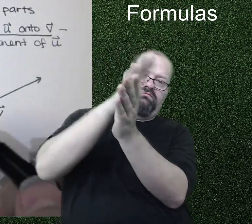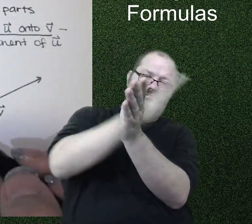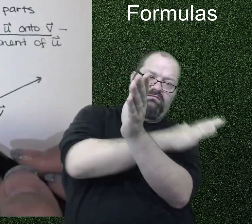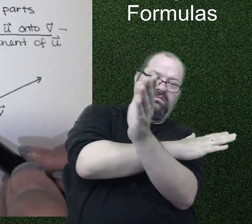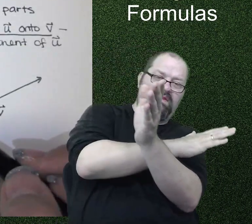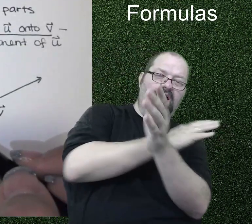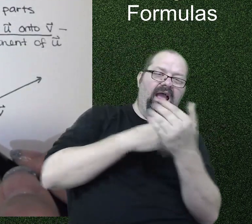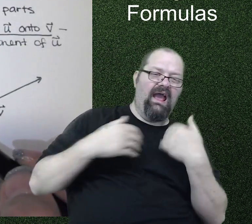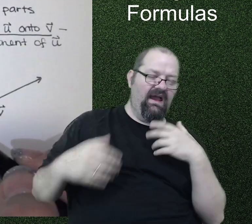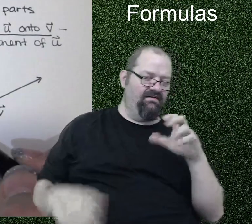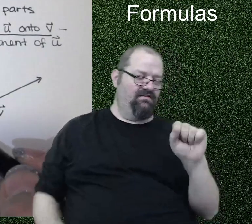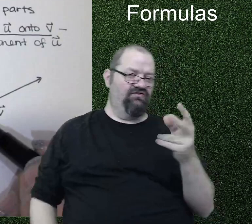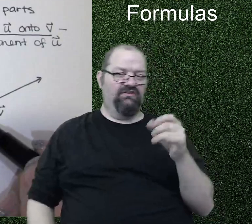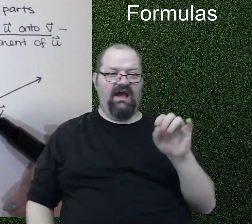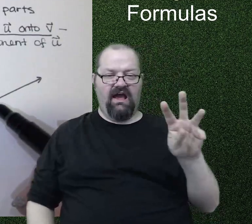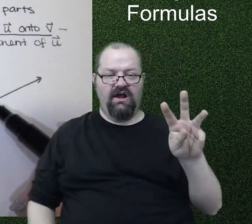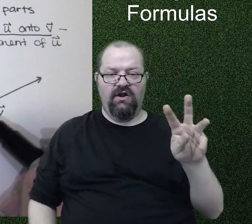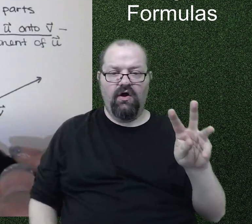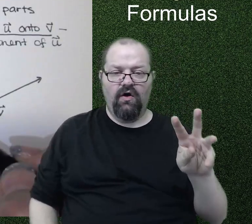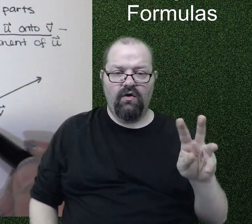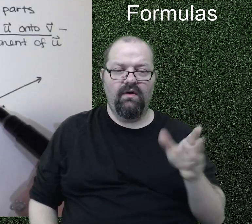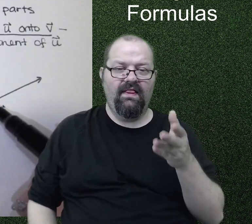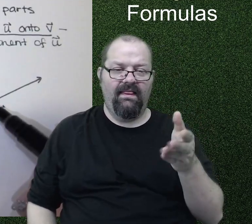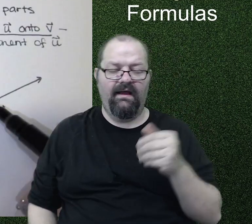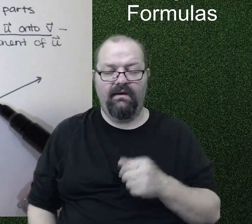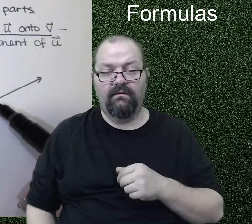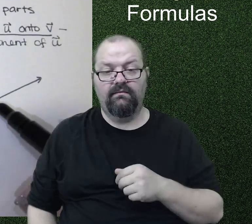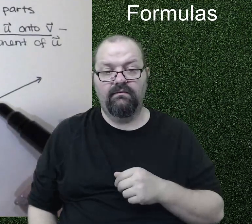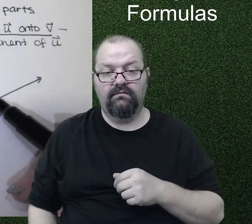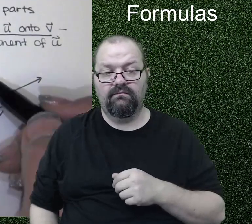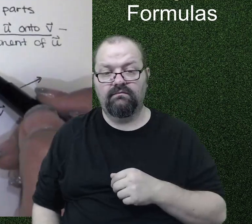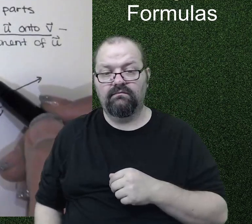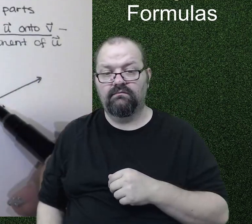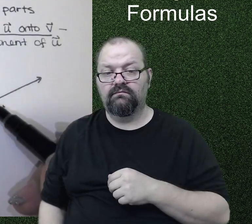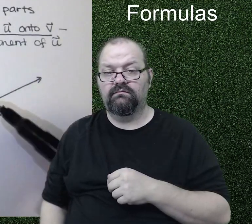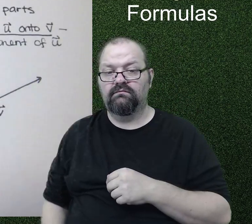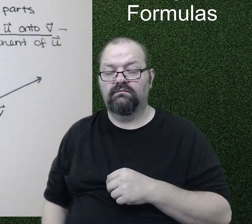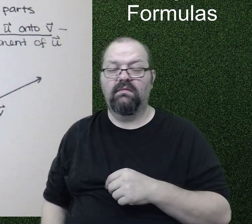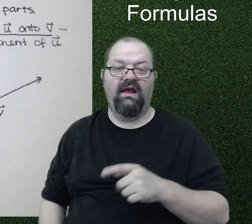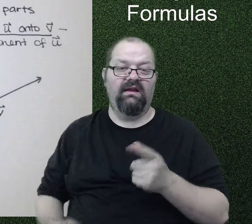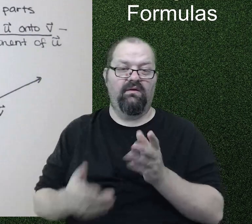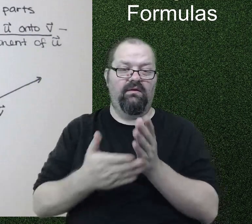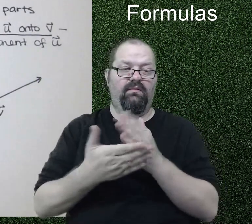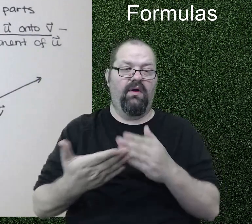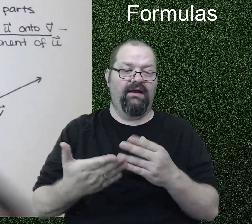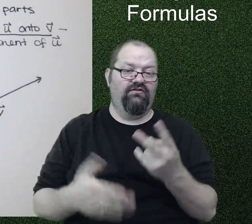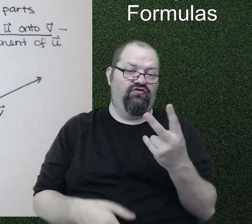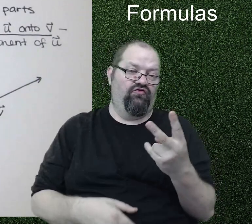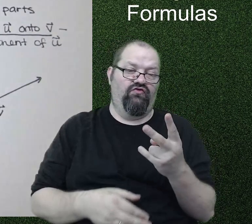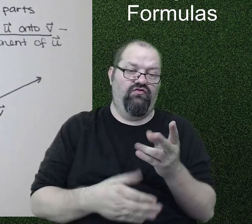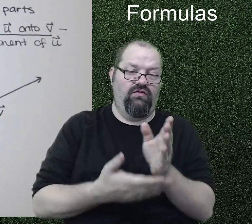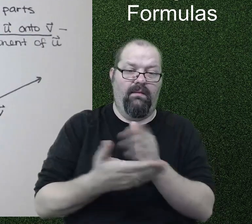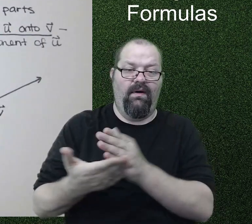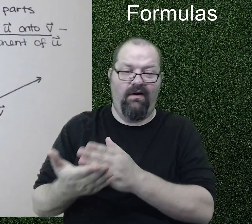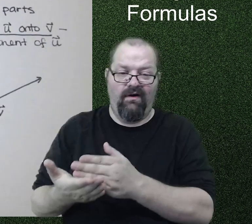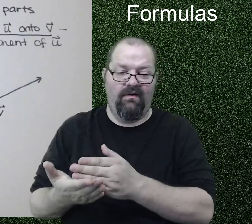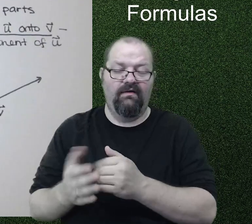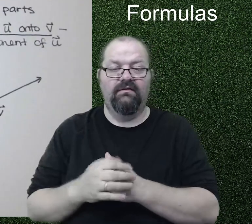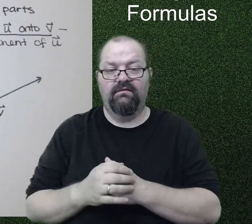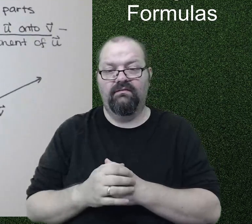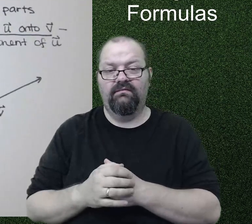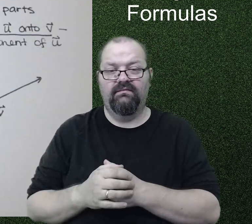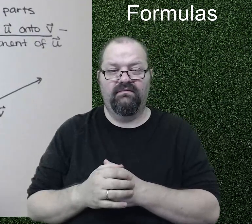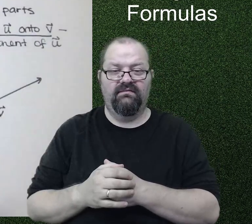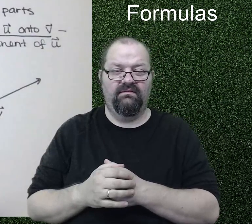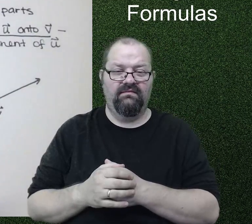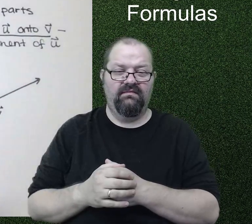and splitting U into two parts. One part that's parallel to V and another part that's perpendicular to V. And use a straight edge to draw